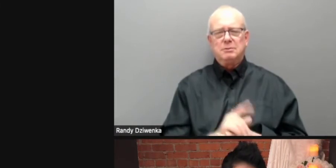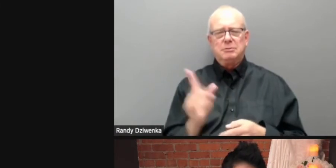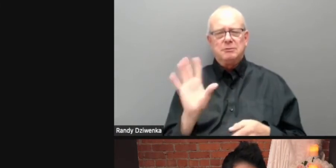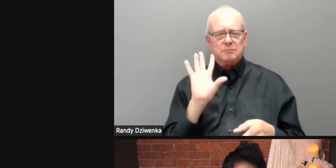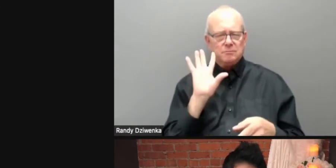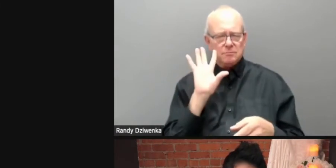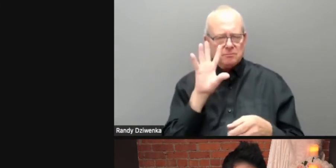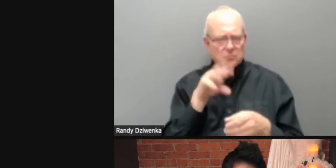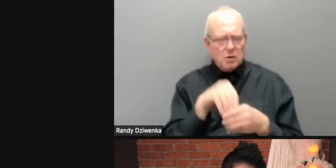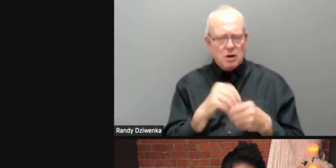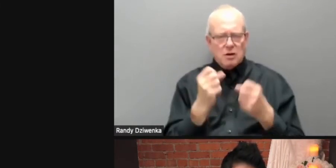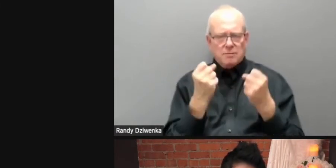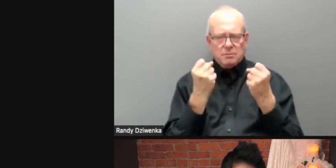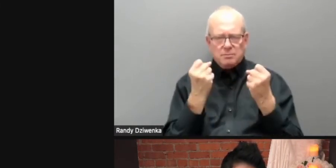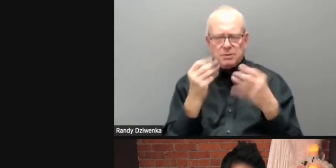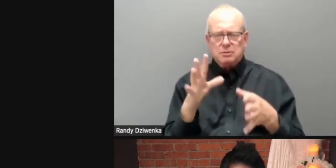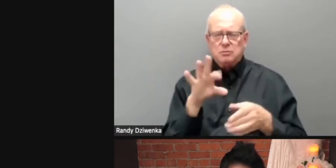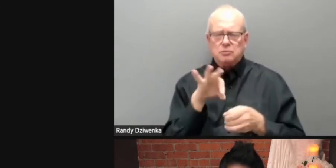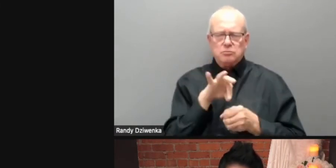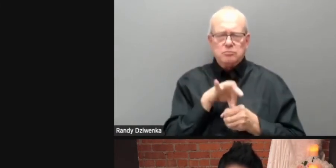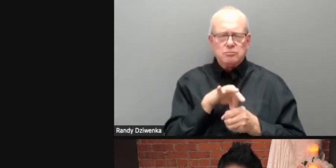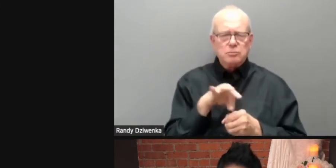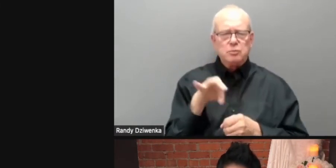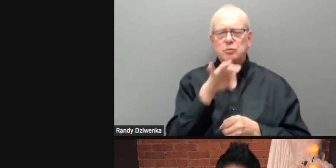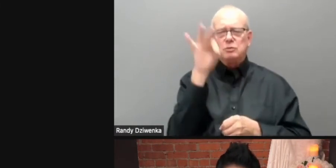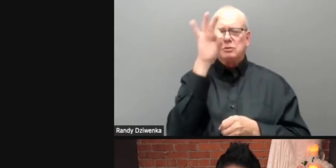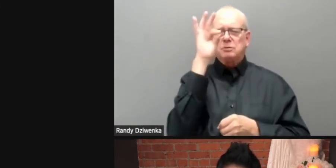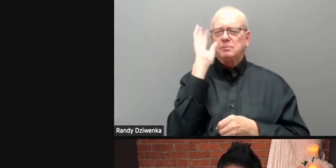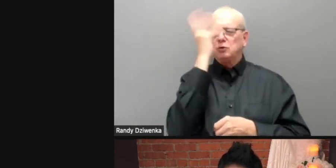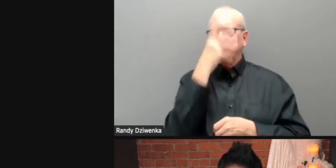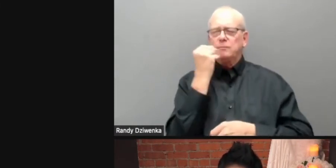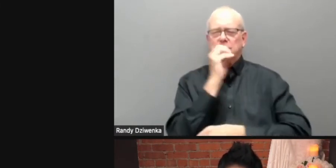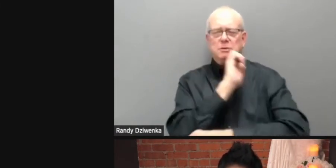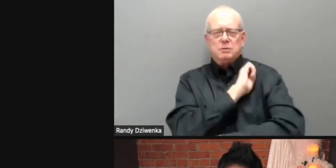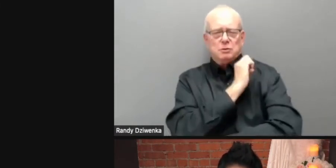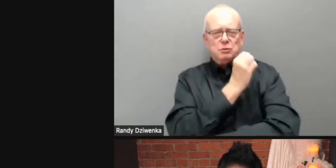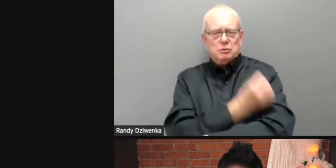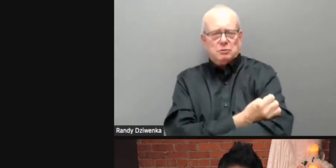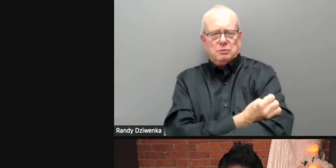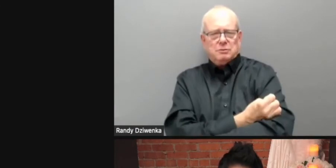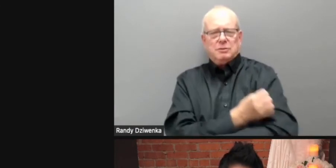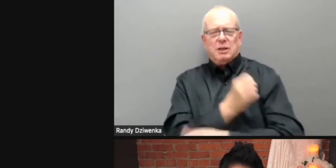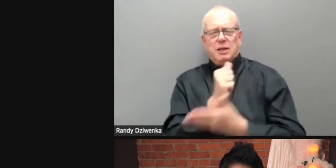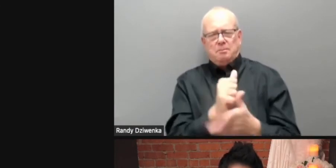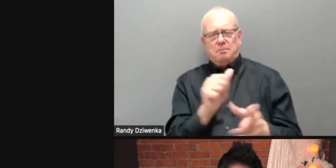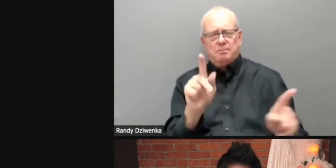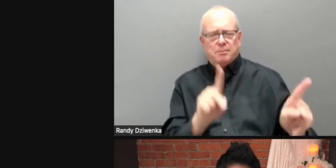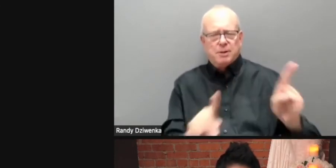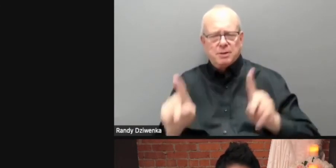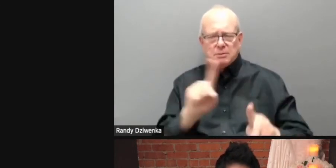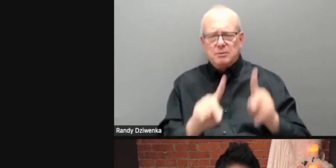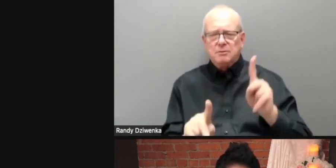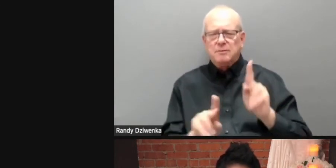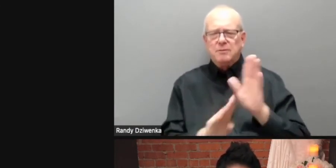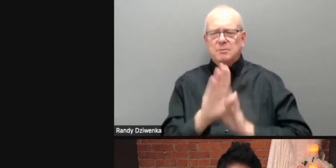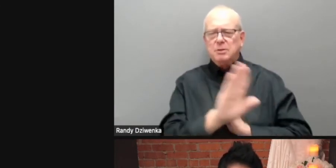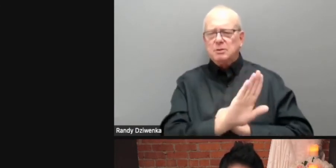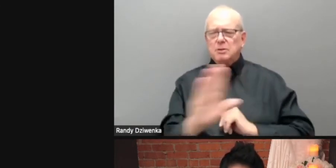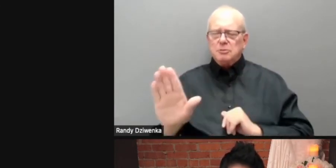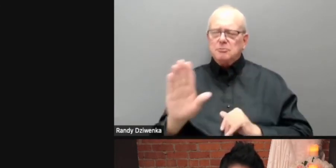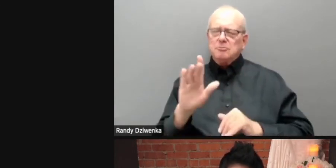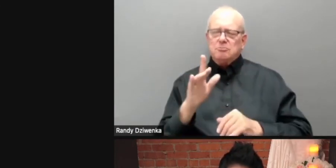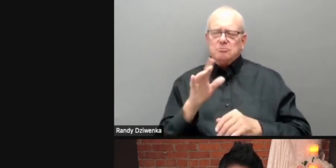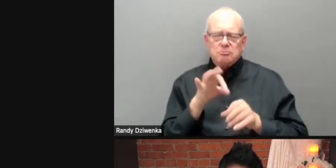one towards spiritual evolution. The song to be sung is in Tamil and will explain different aspects